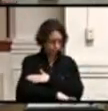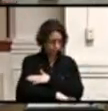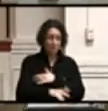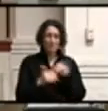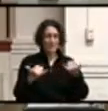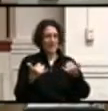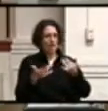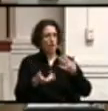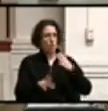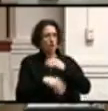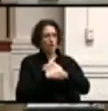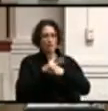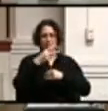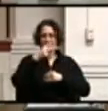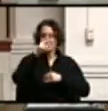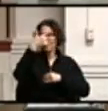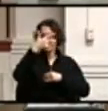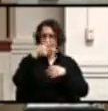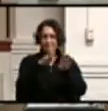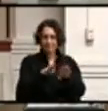now, and because of